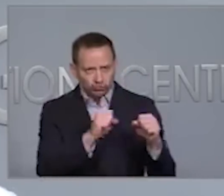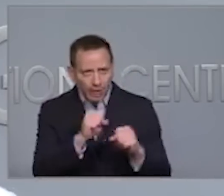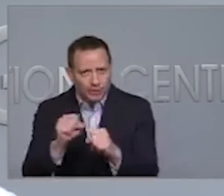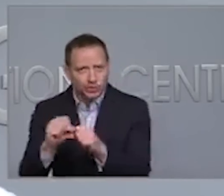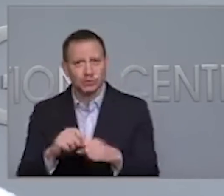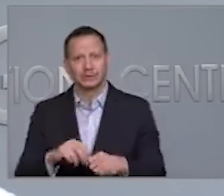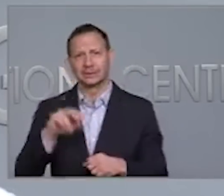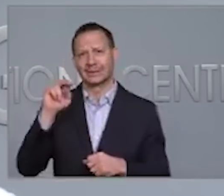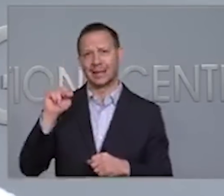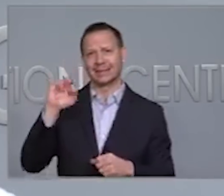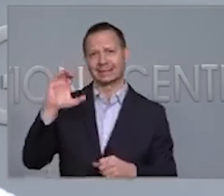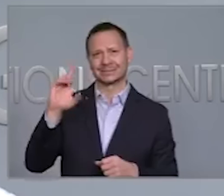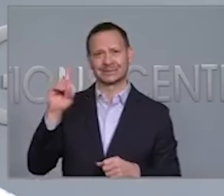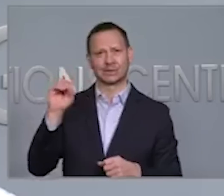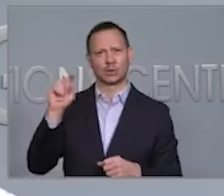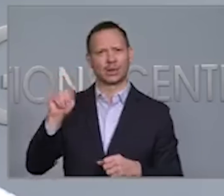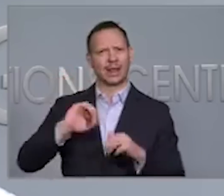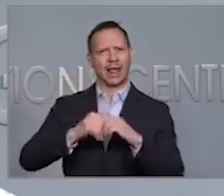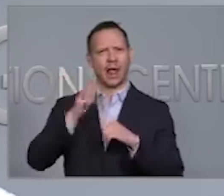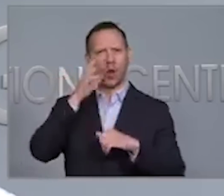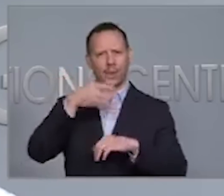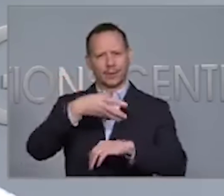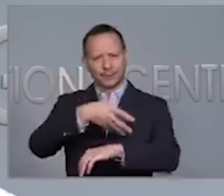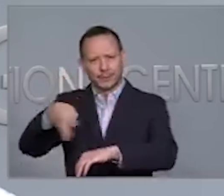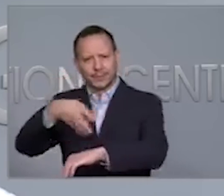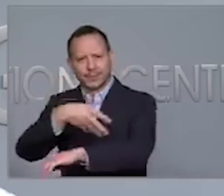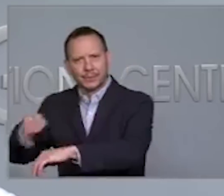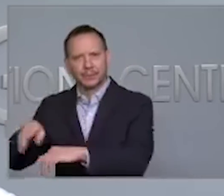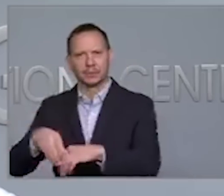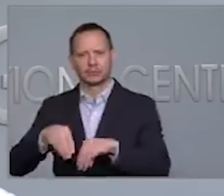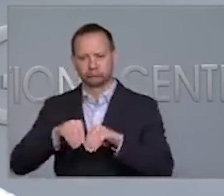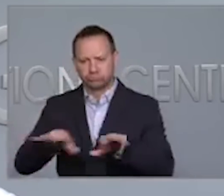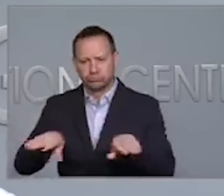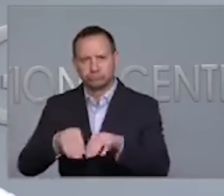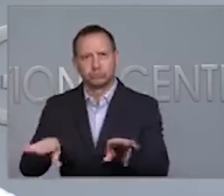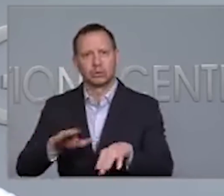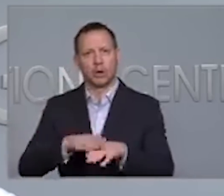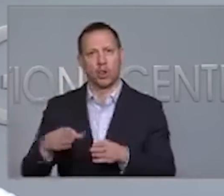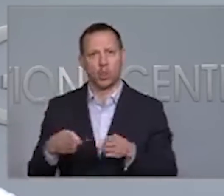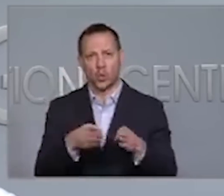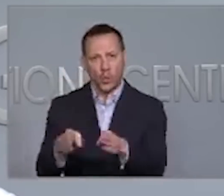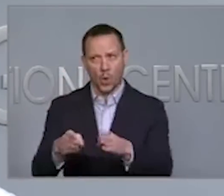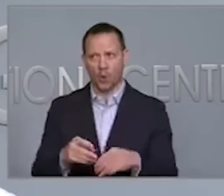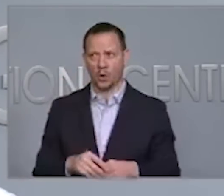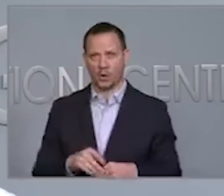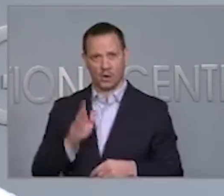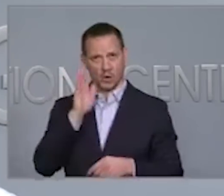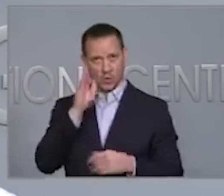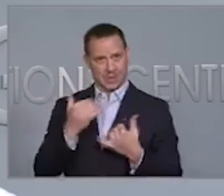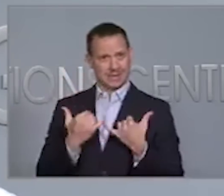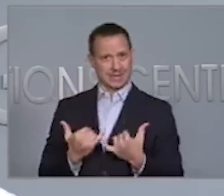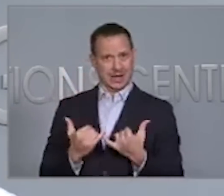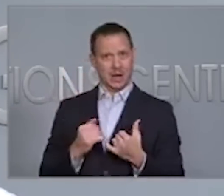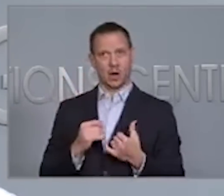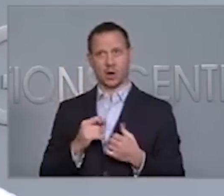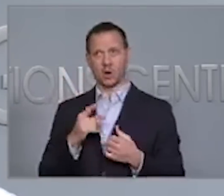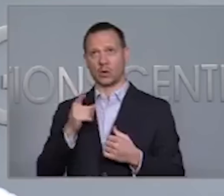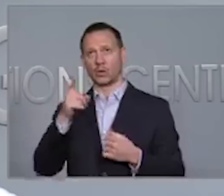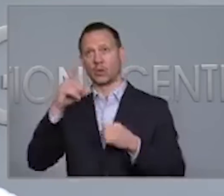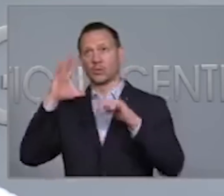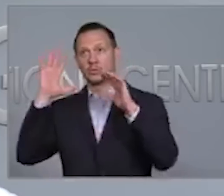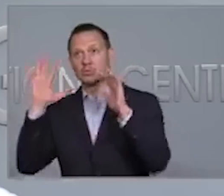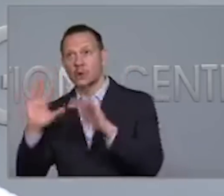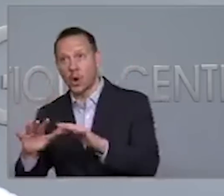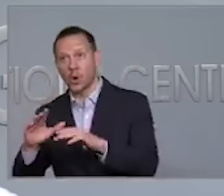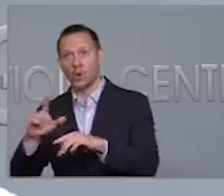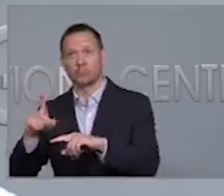is going to be approaching and treating the roads? Is there going to be kind of waiting until it all passes through tomorrow, or once there is a break today, will